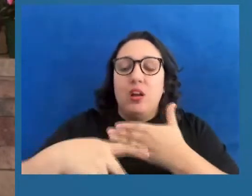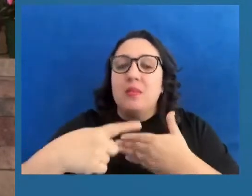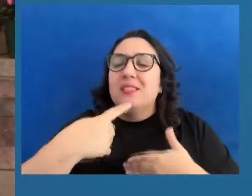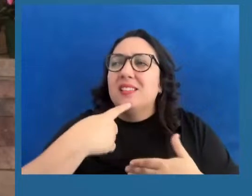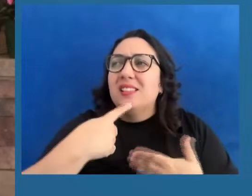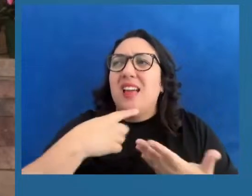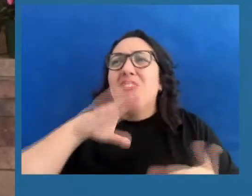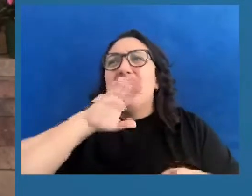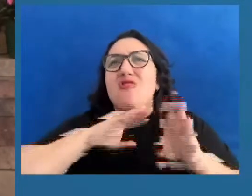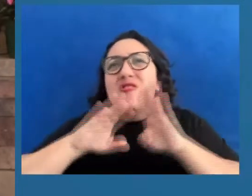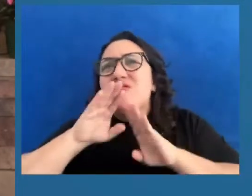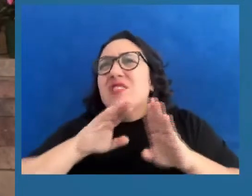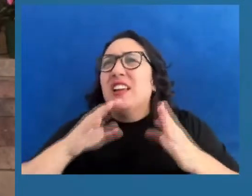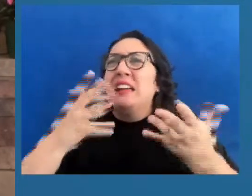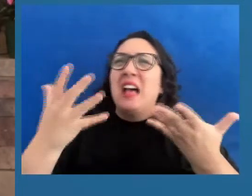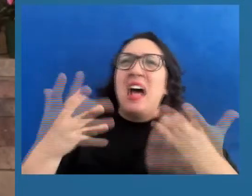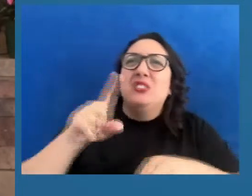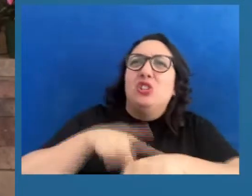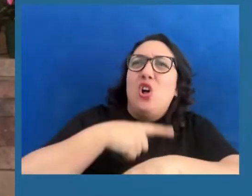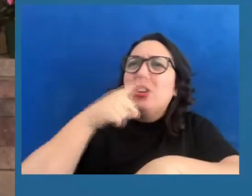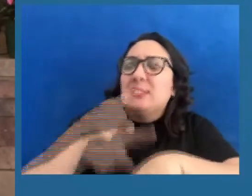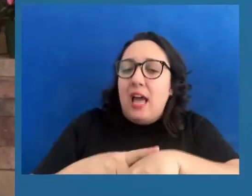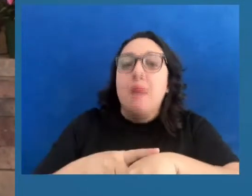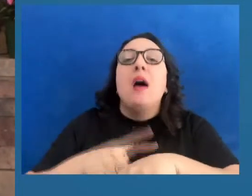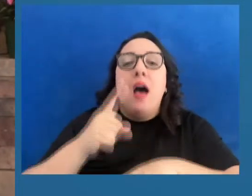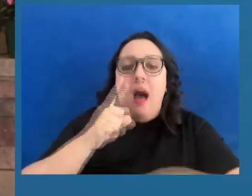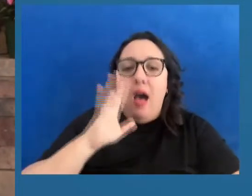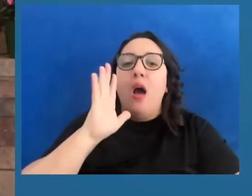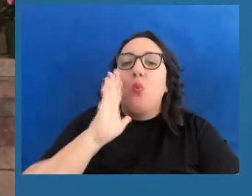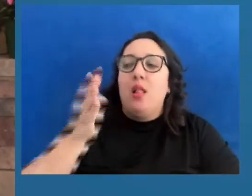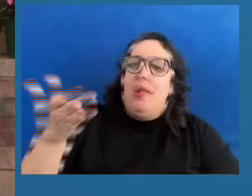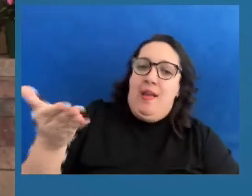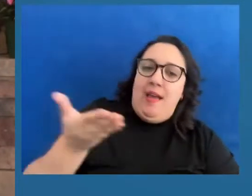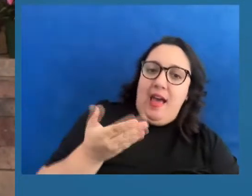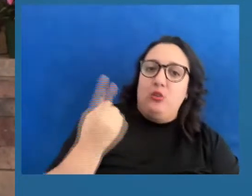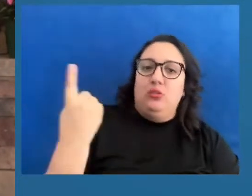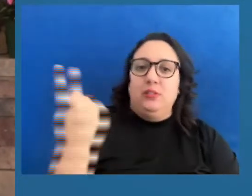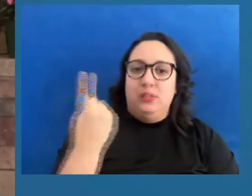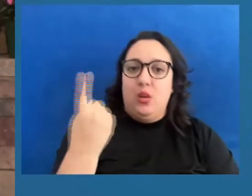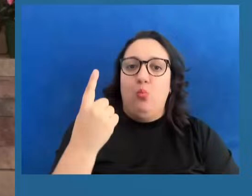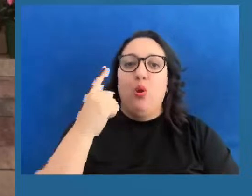person dedicated to making that a lot easier. But here's the truth.